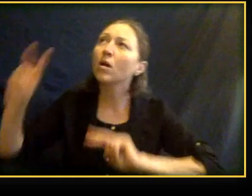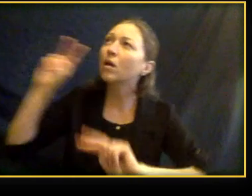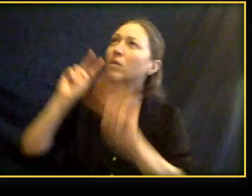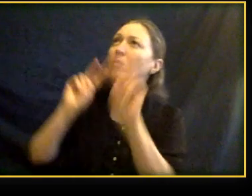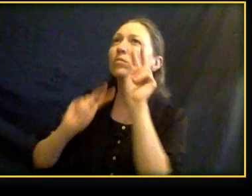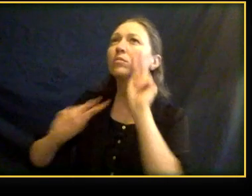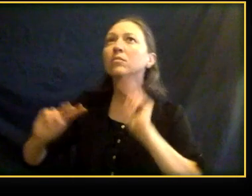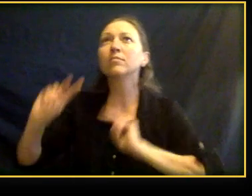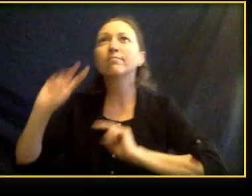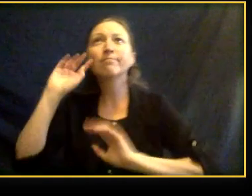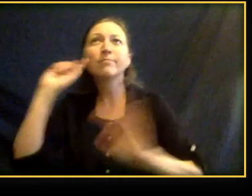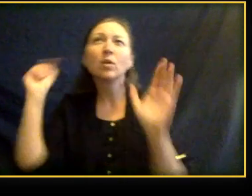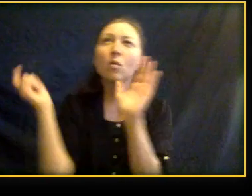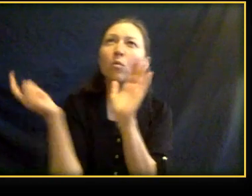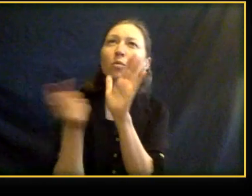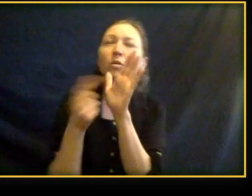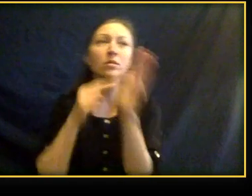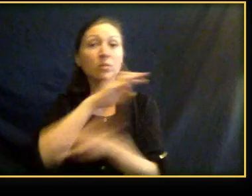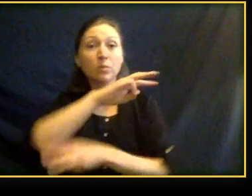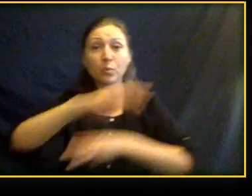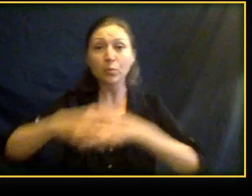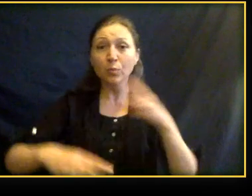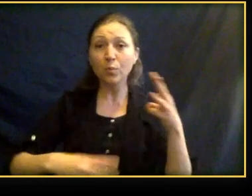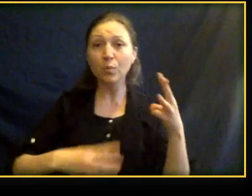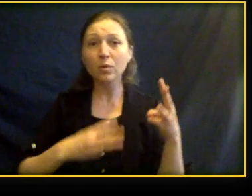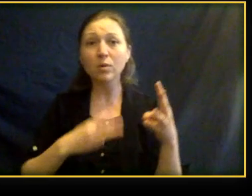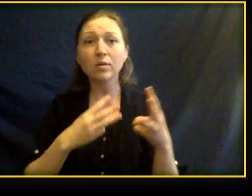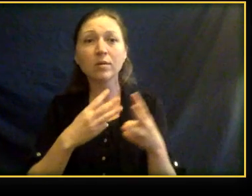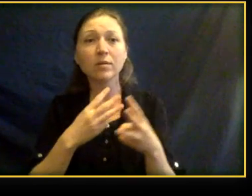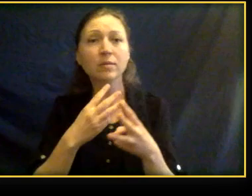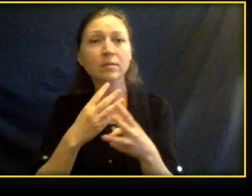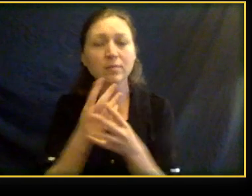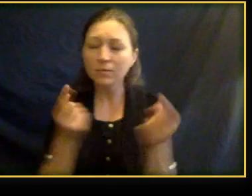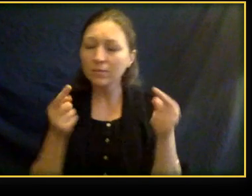and watch the world unfold.